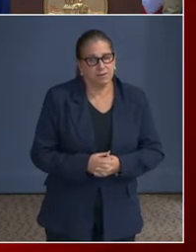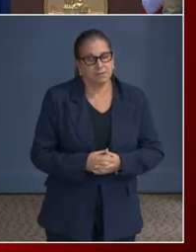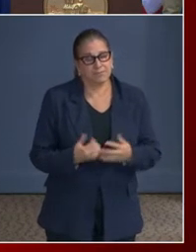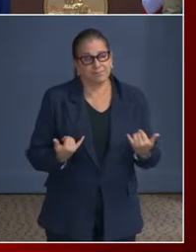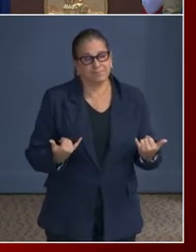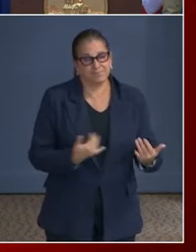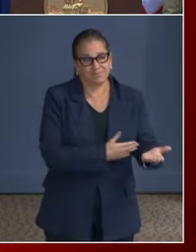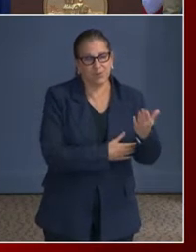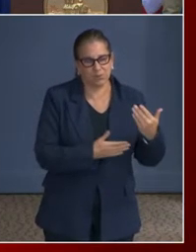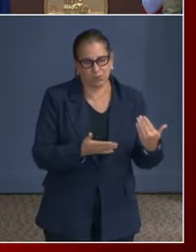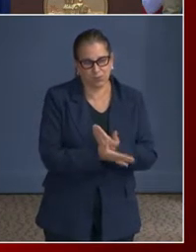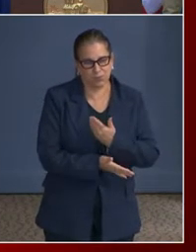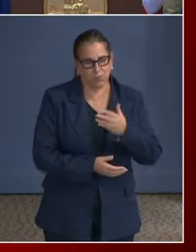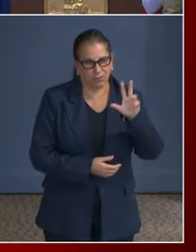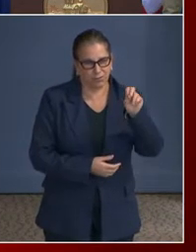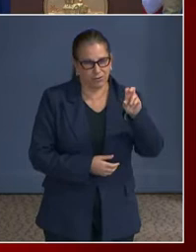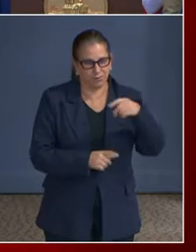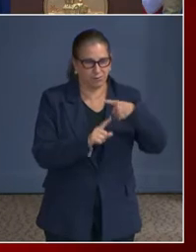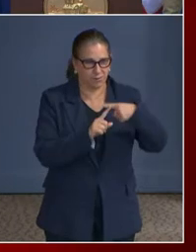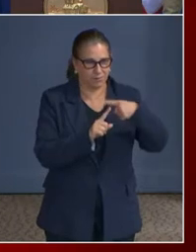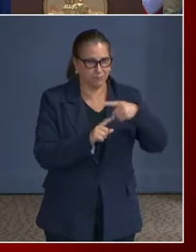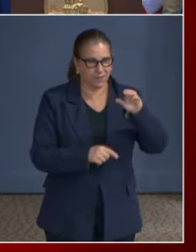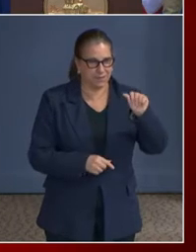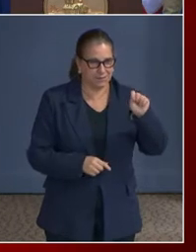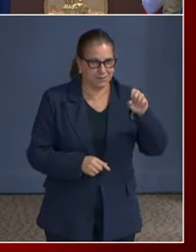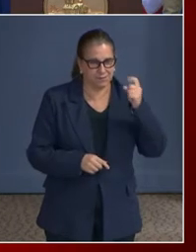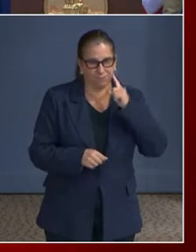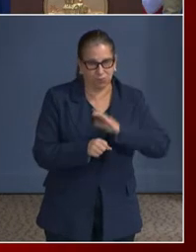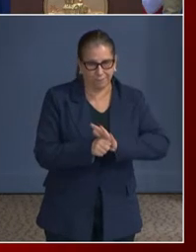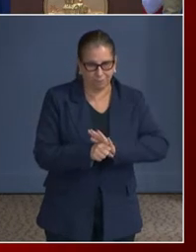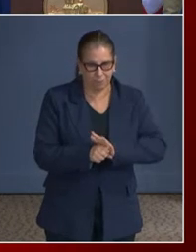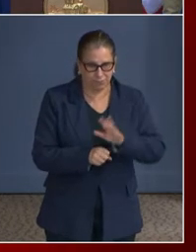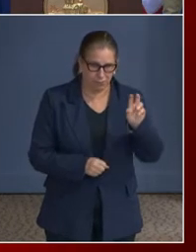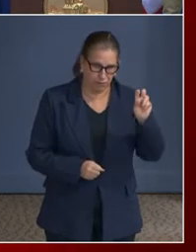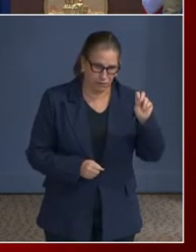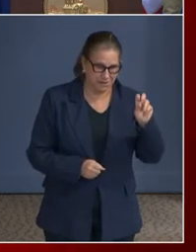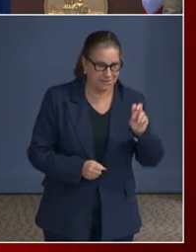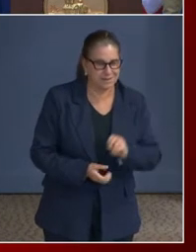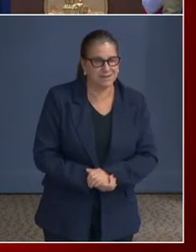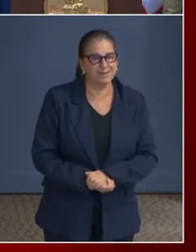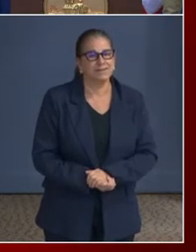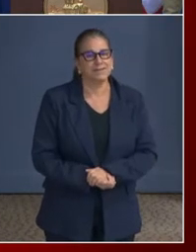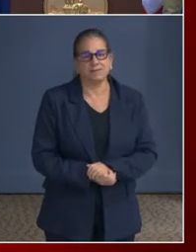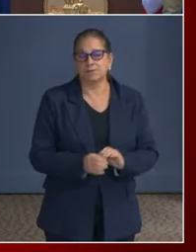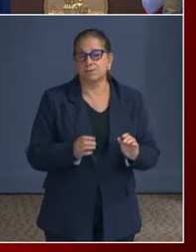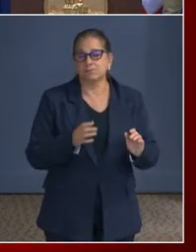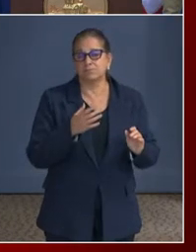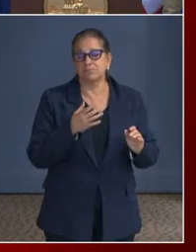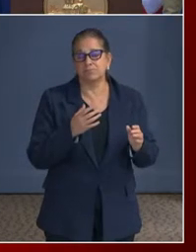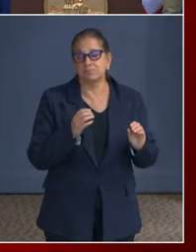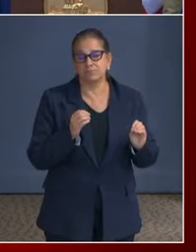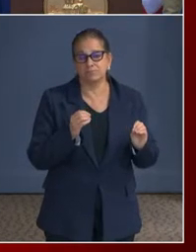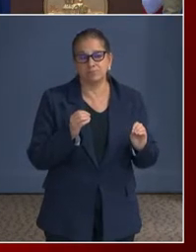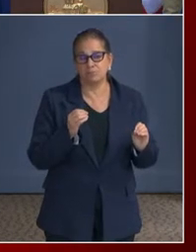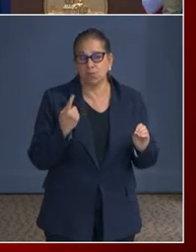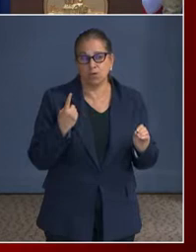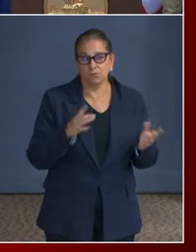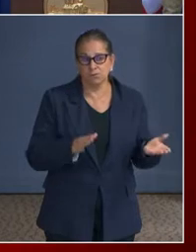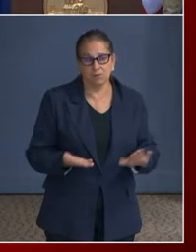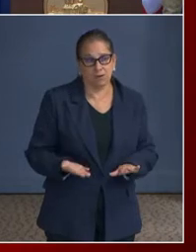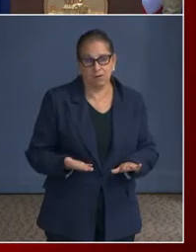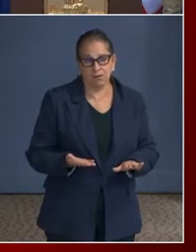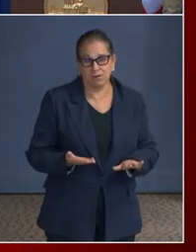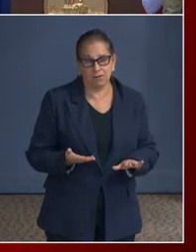our community. Unfortunately, we did not report any additional lives lost since last